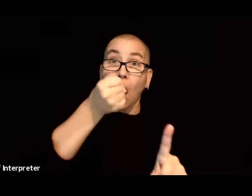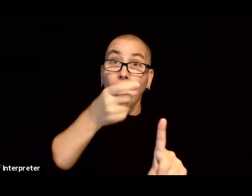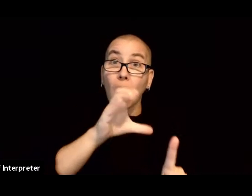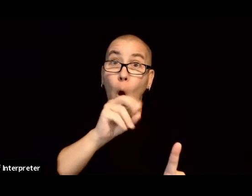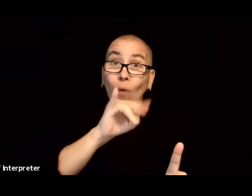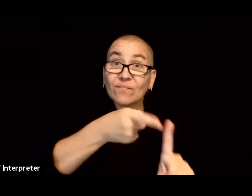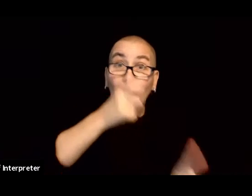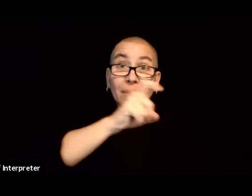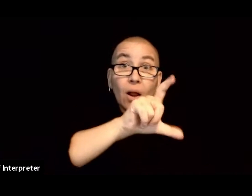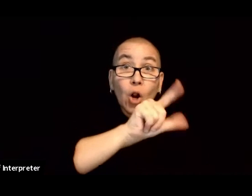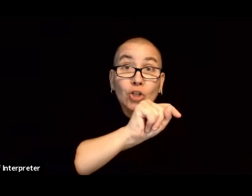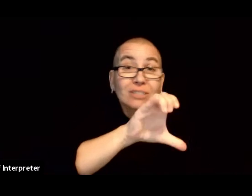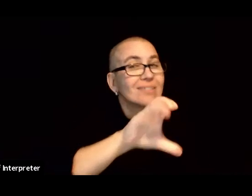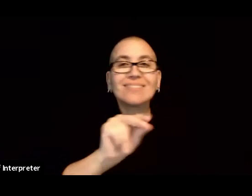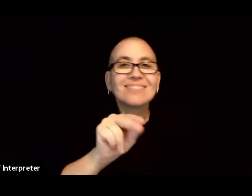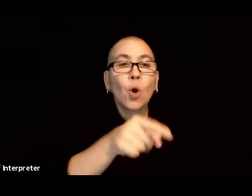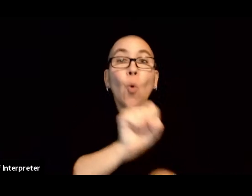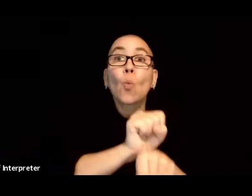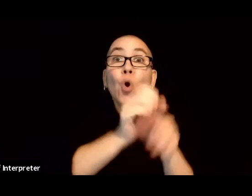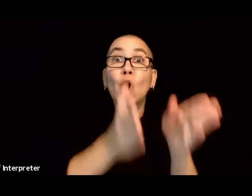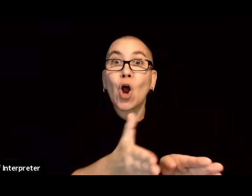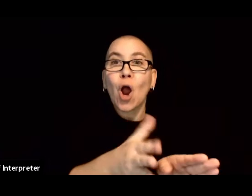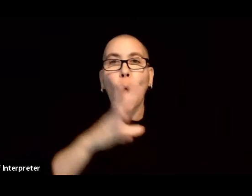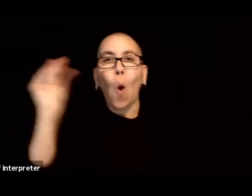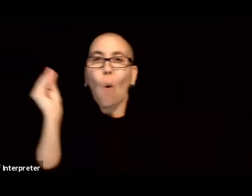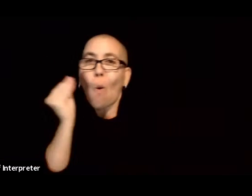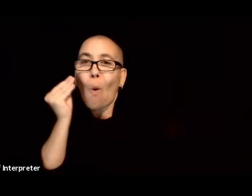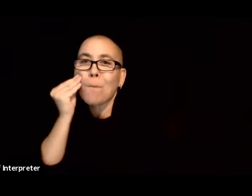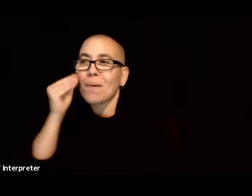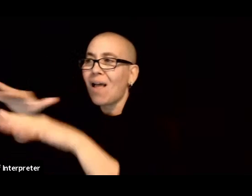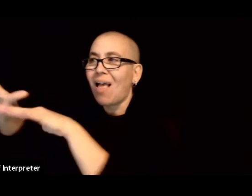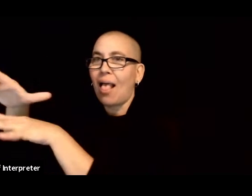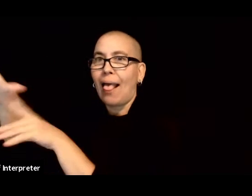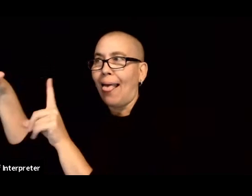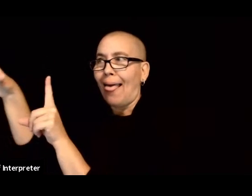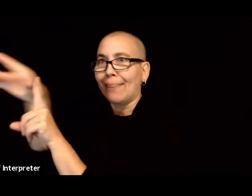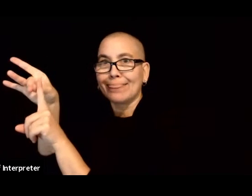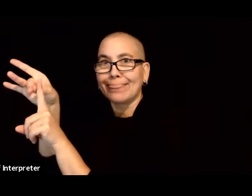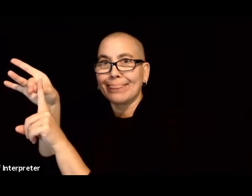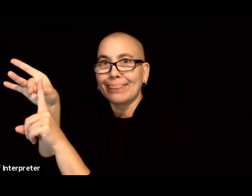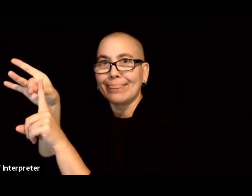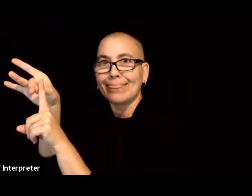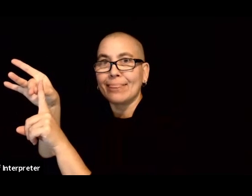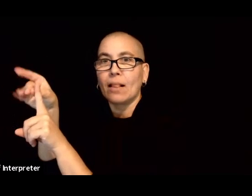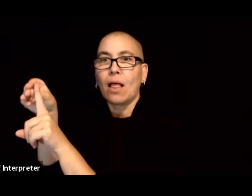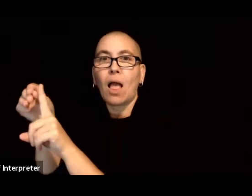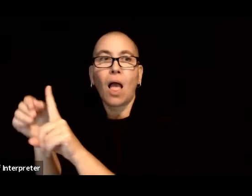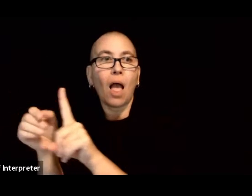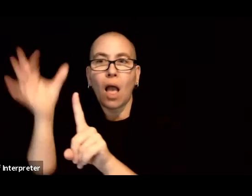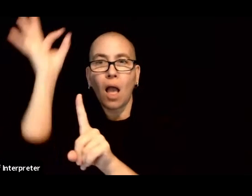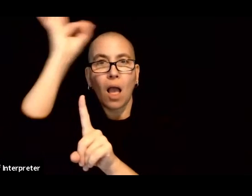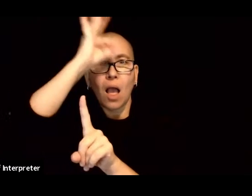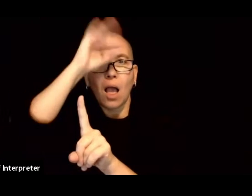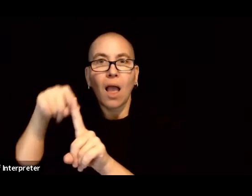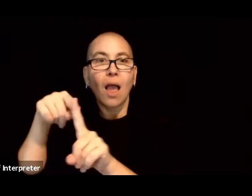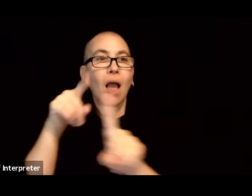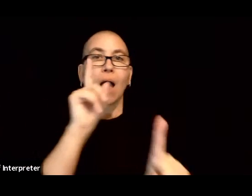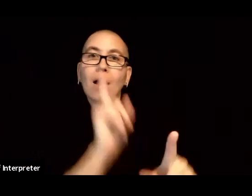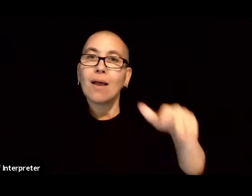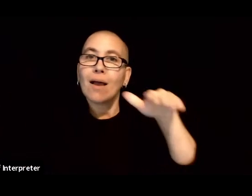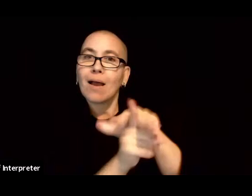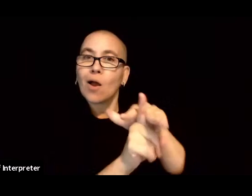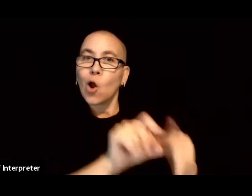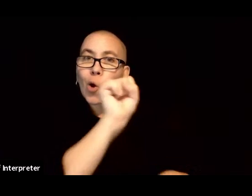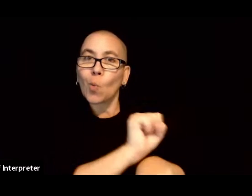then unknowingly bringing the infection into the long-term care facilities. But in terms of the more specific question you asked